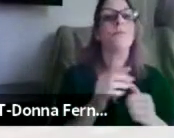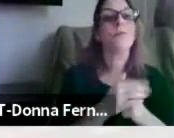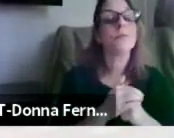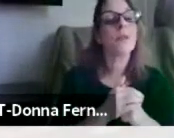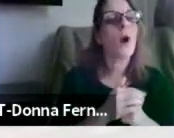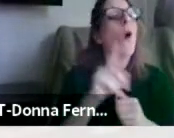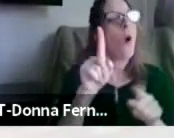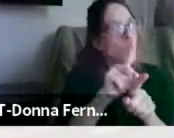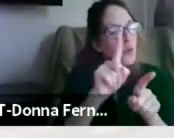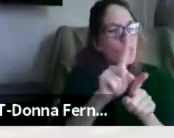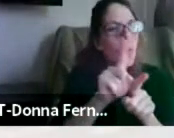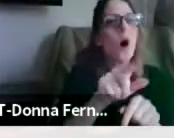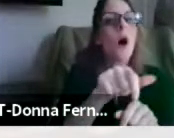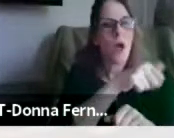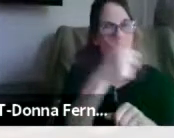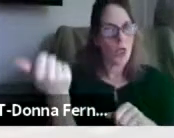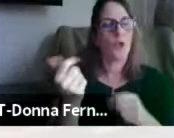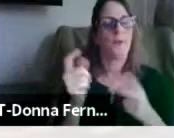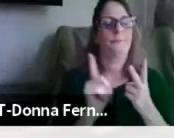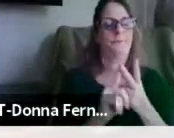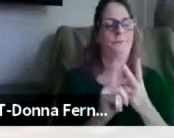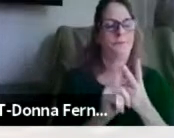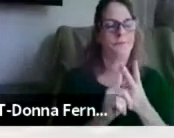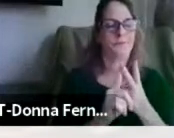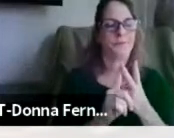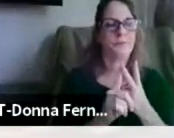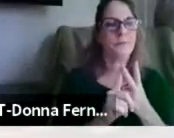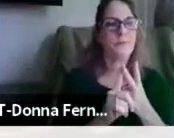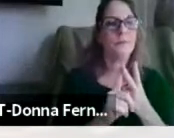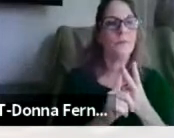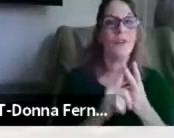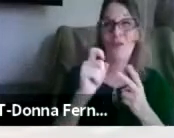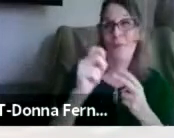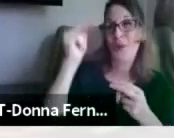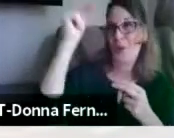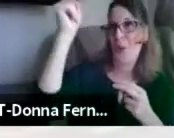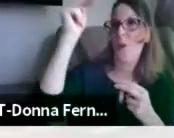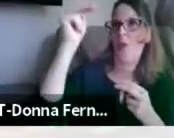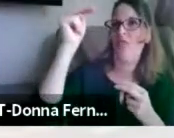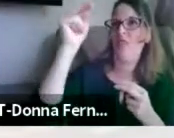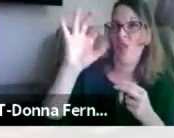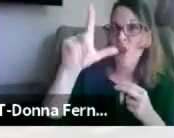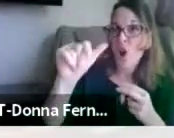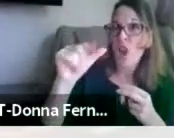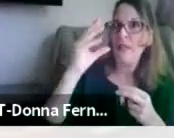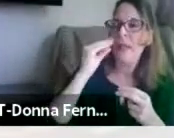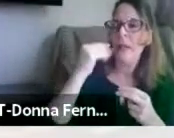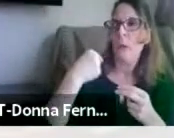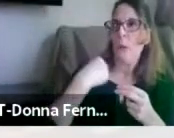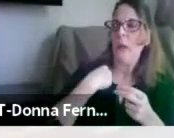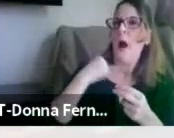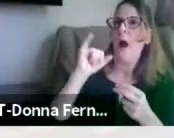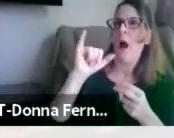Something else, and from North Florida experience, hopefully we can learn from